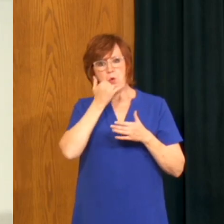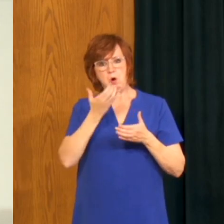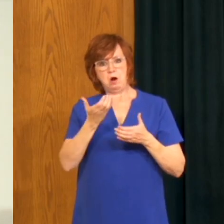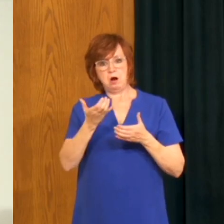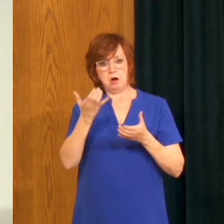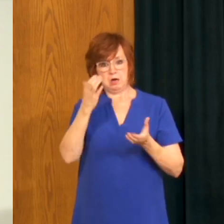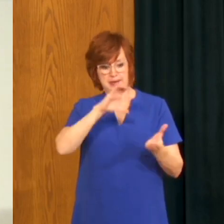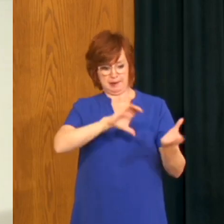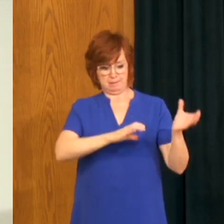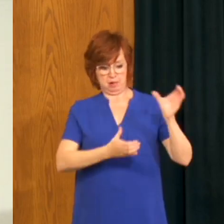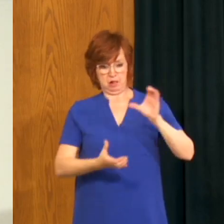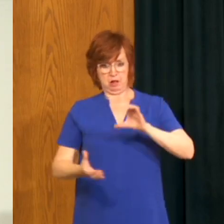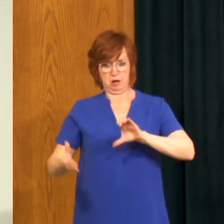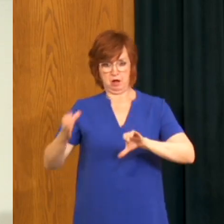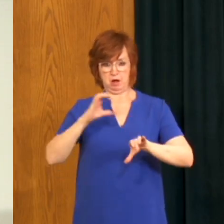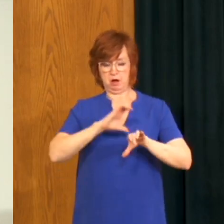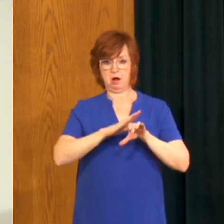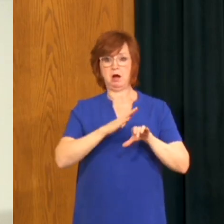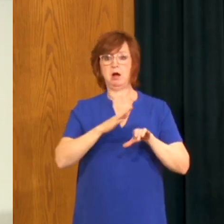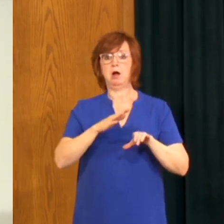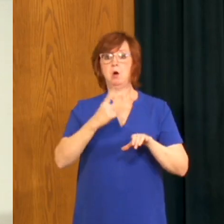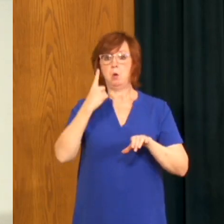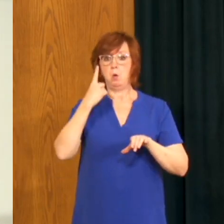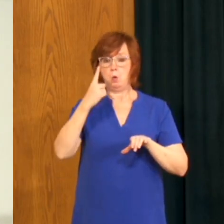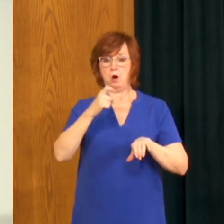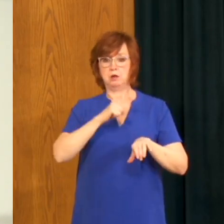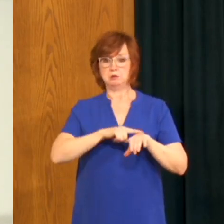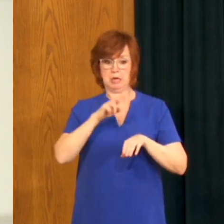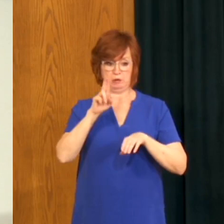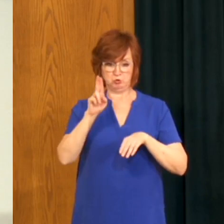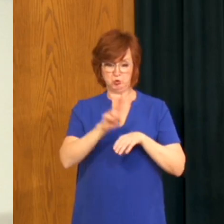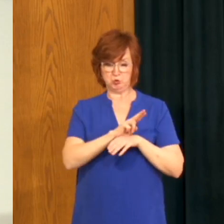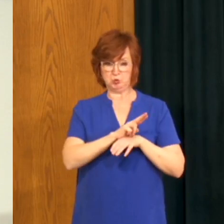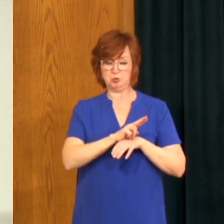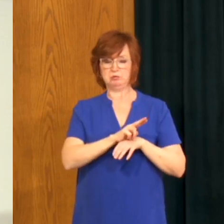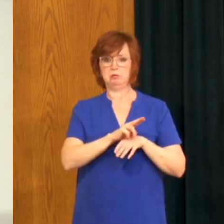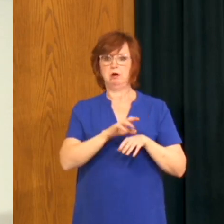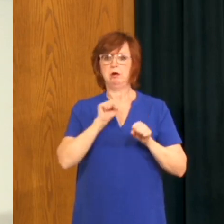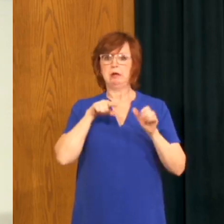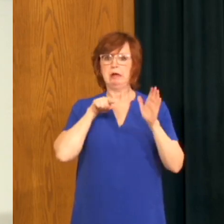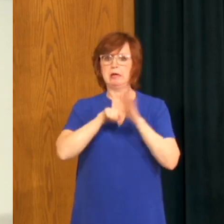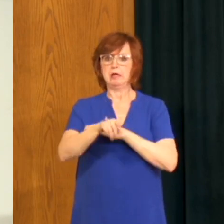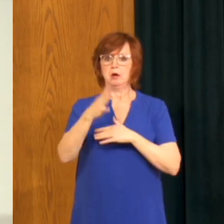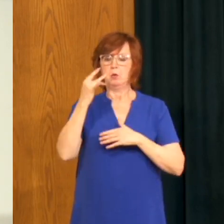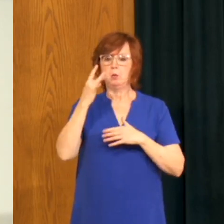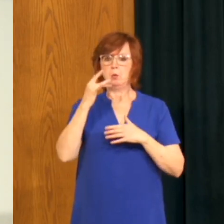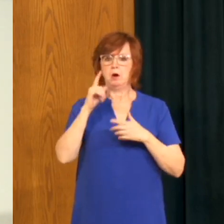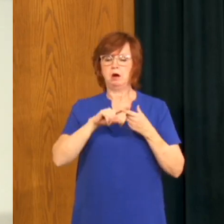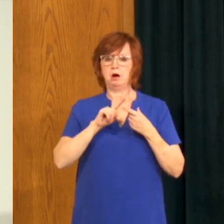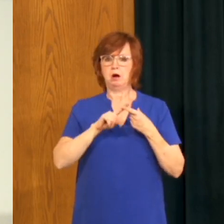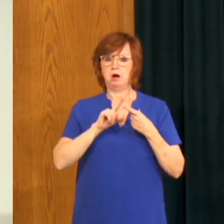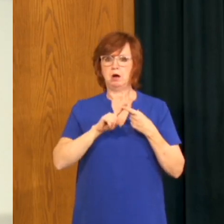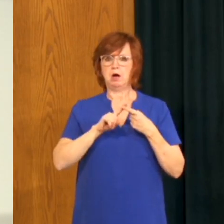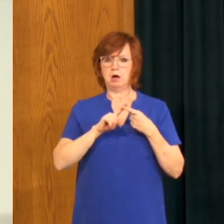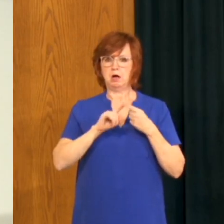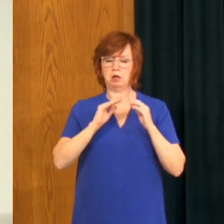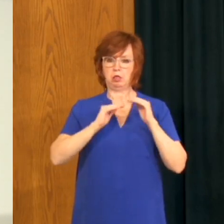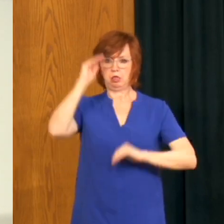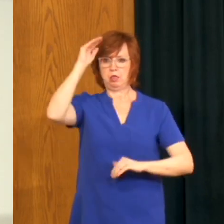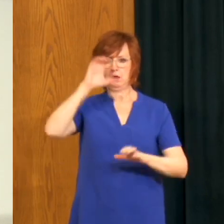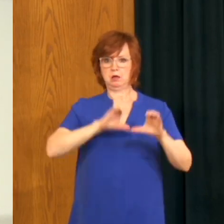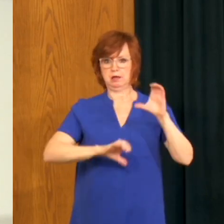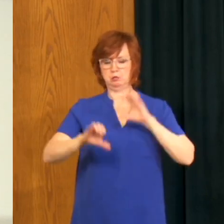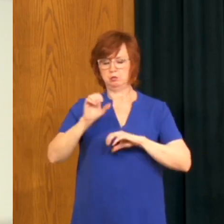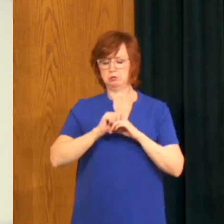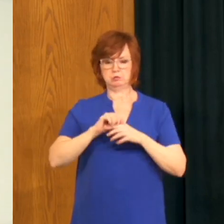that has not gone away, and in some cases, in fact, that has continued to progress in Saskatchewan.